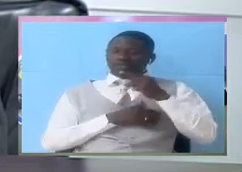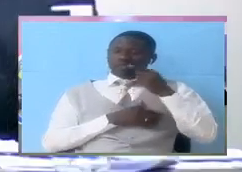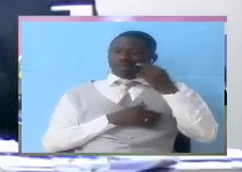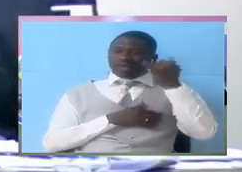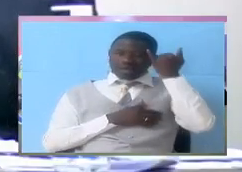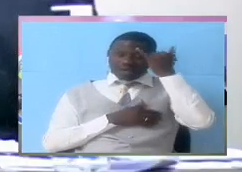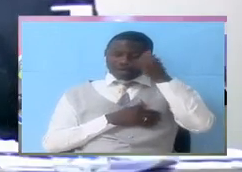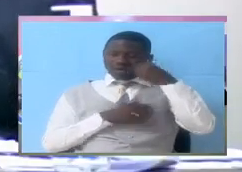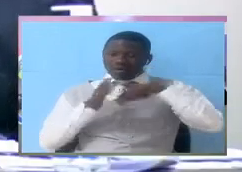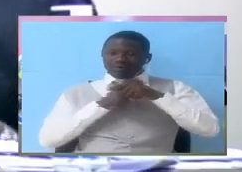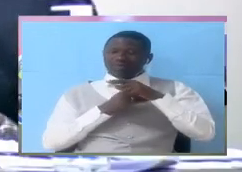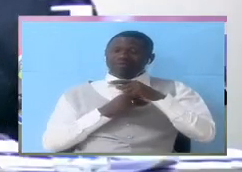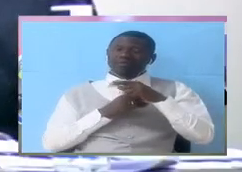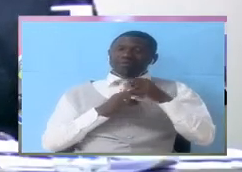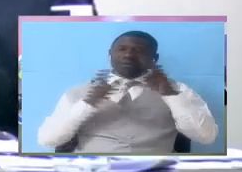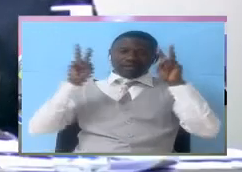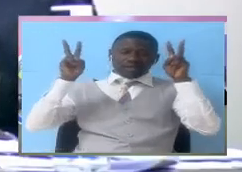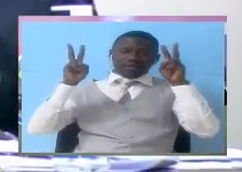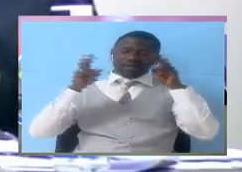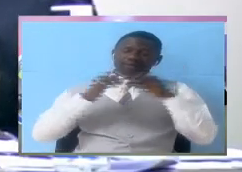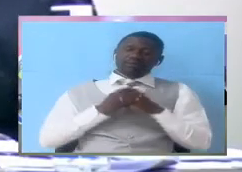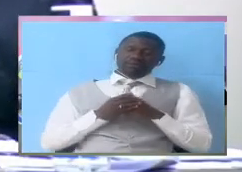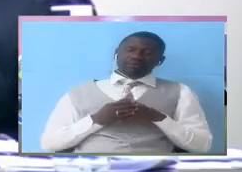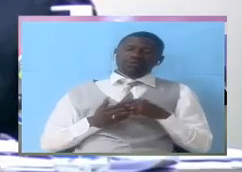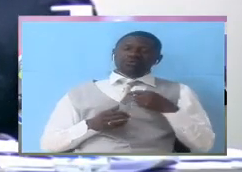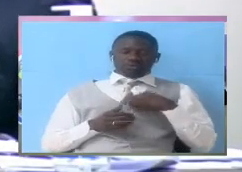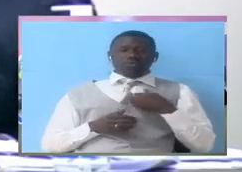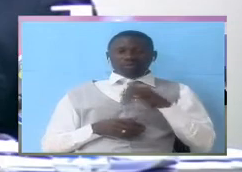So what he wanted to do. Mr. Sam, so I will agree.